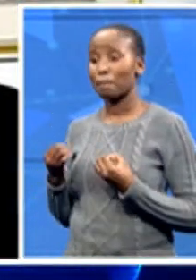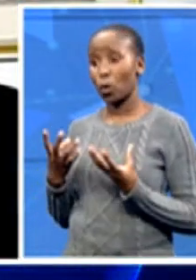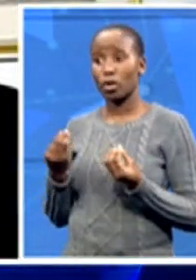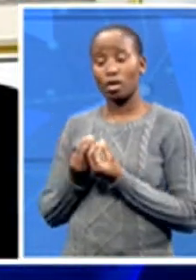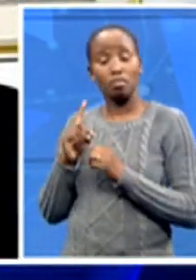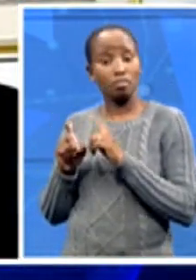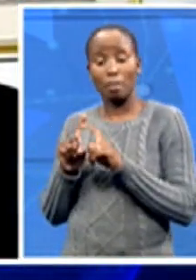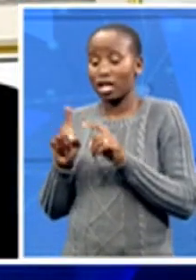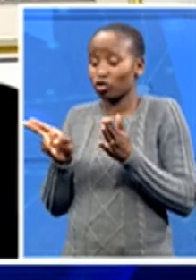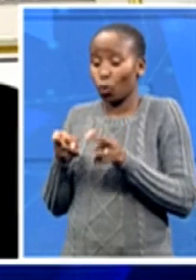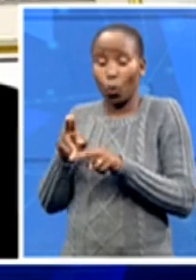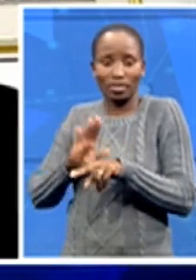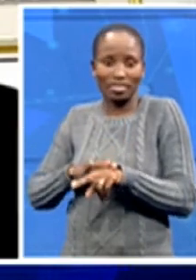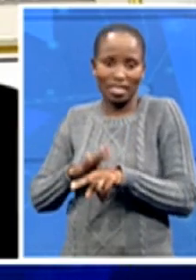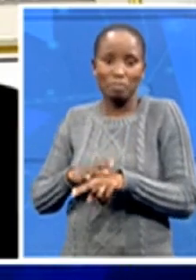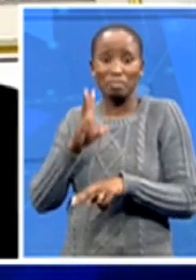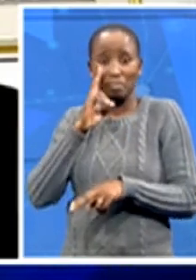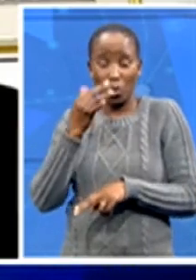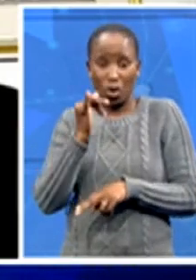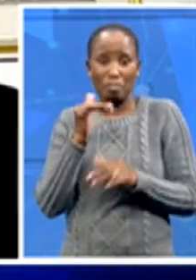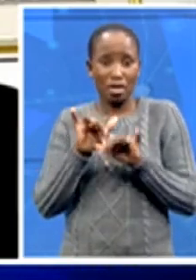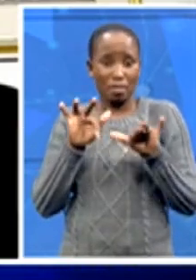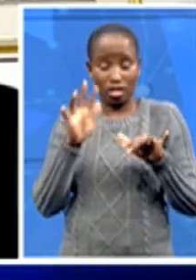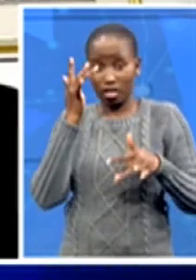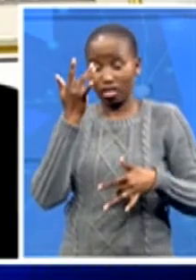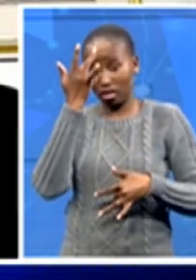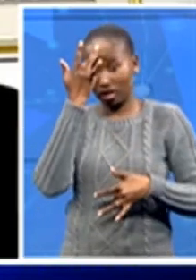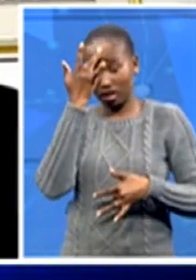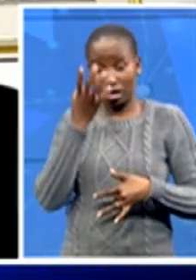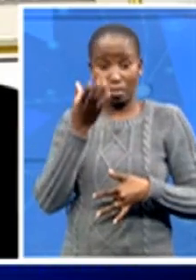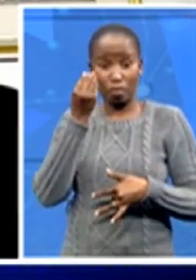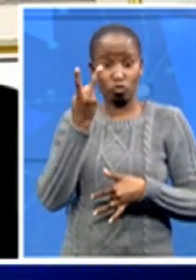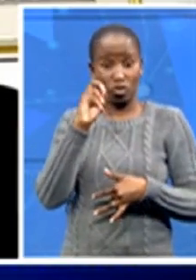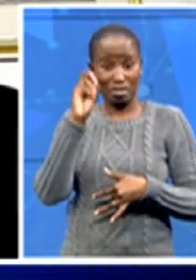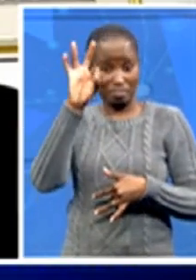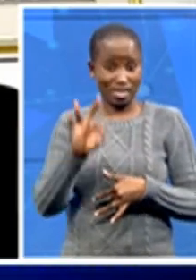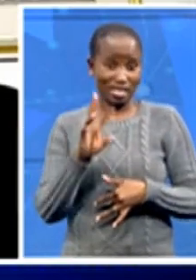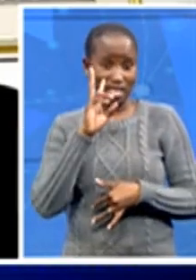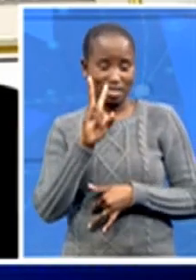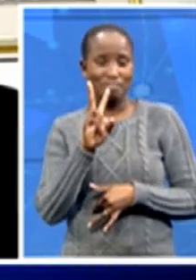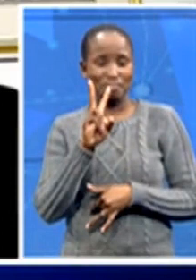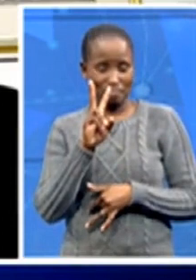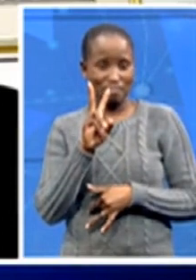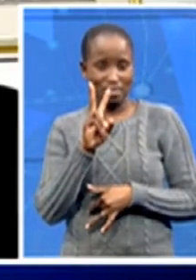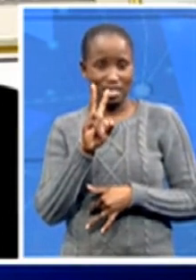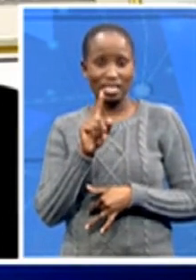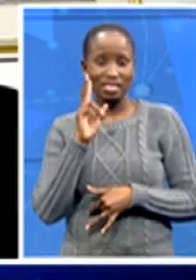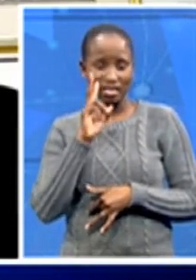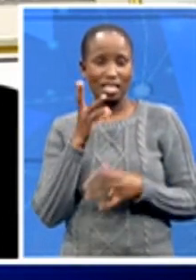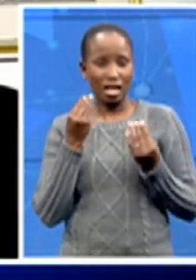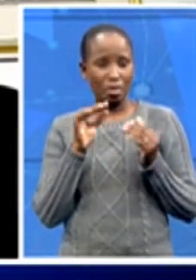rate of 20%, which might seem encouraging because the number it's reducing. But this morning, officially, we're